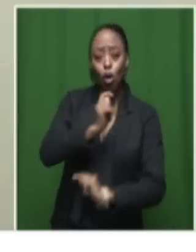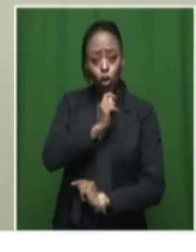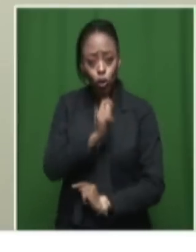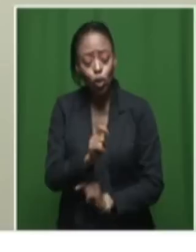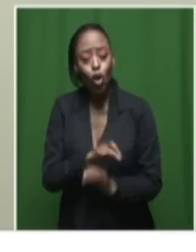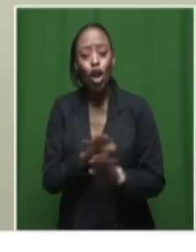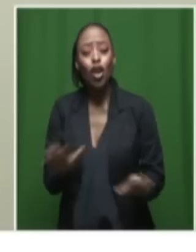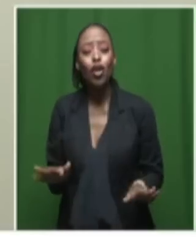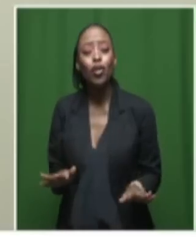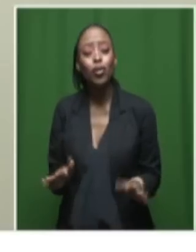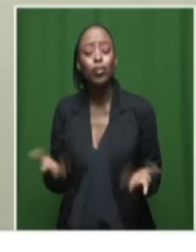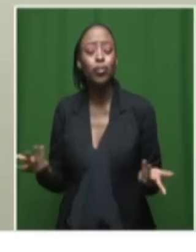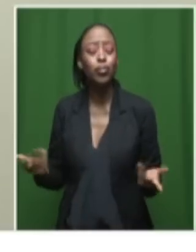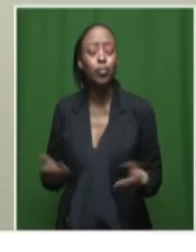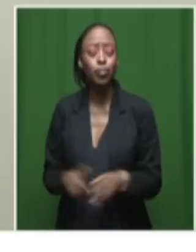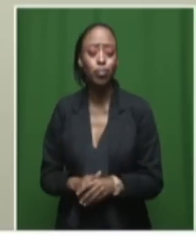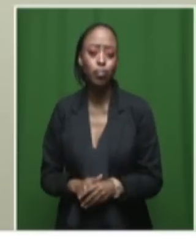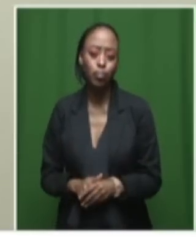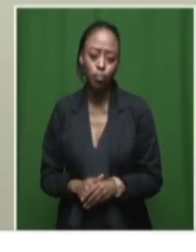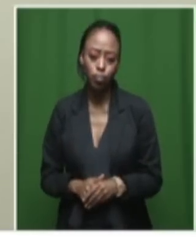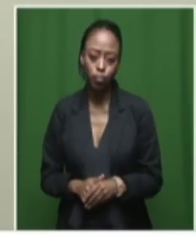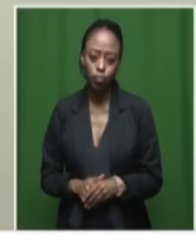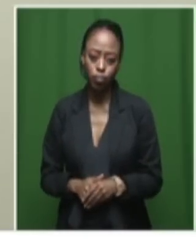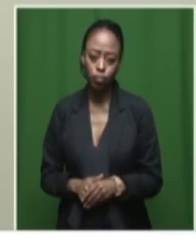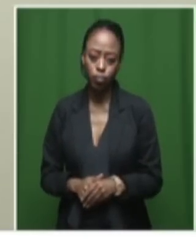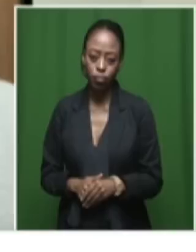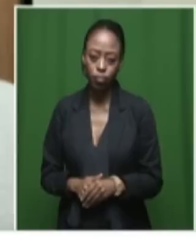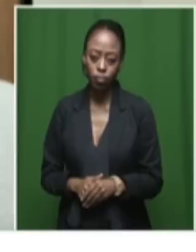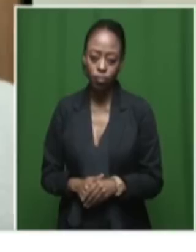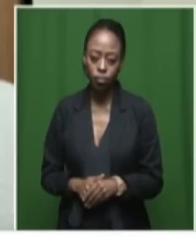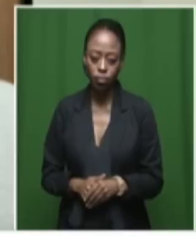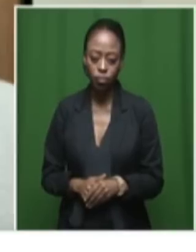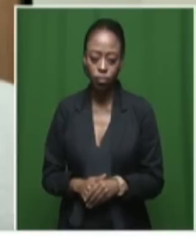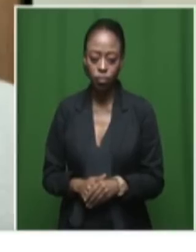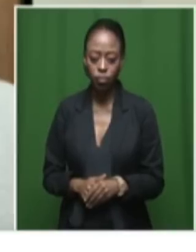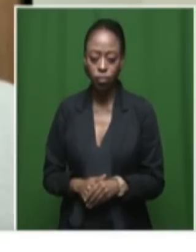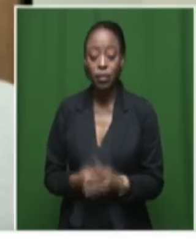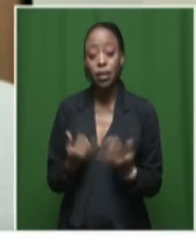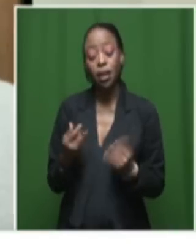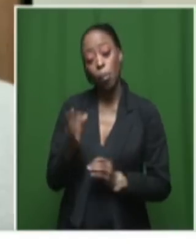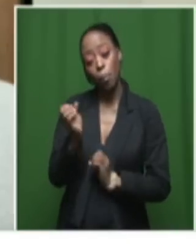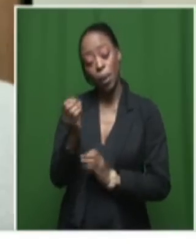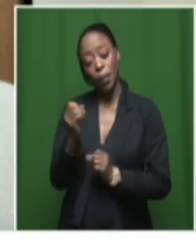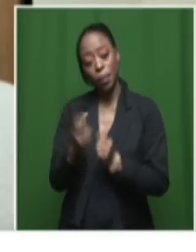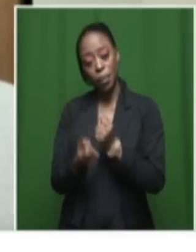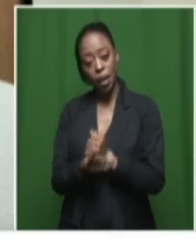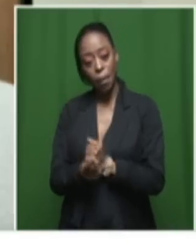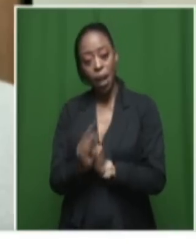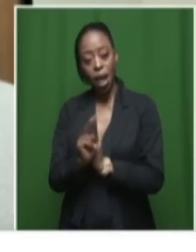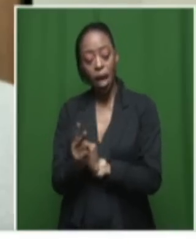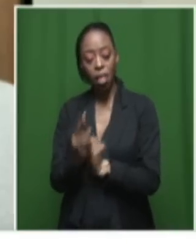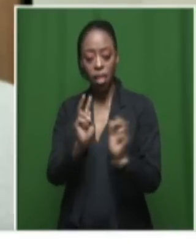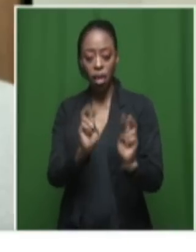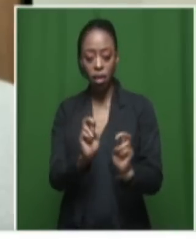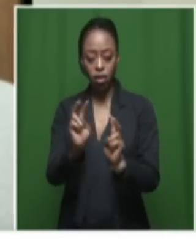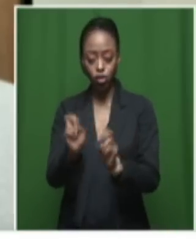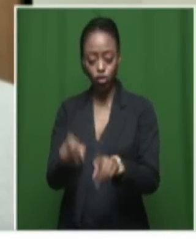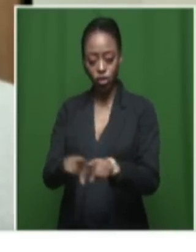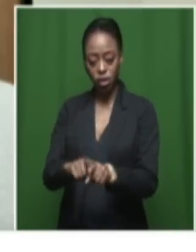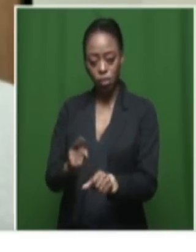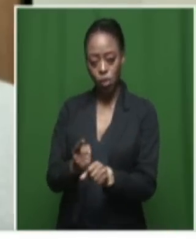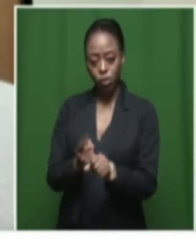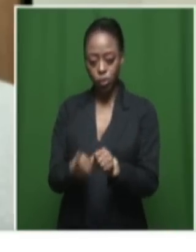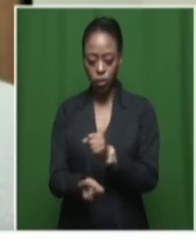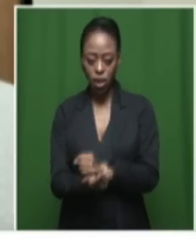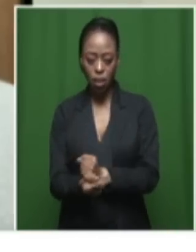the imperialist horse. So, and these briefings, one of the issues that obviously comes up